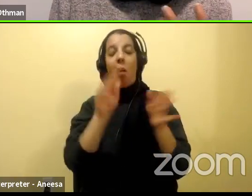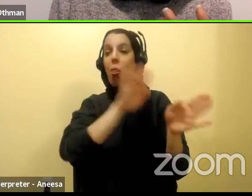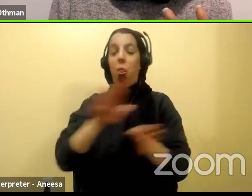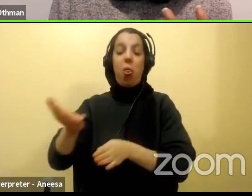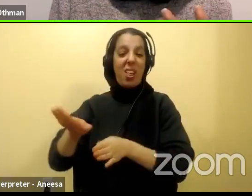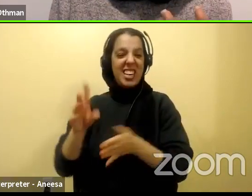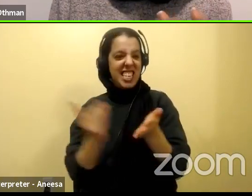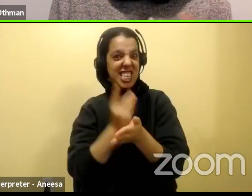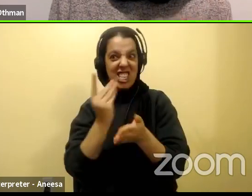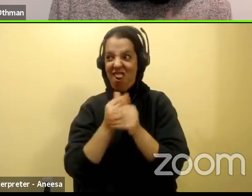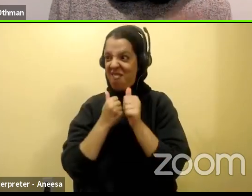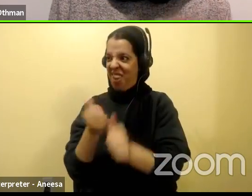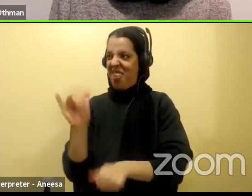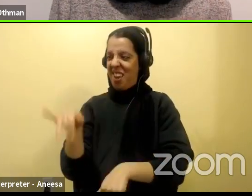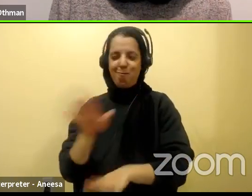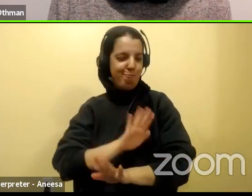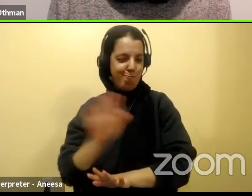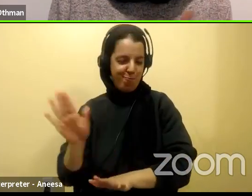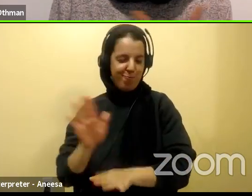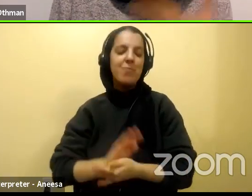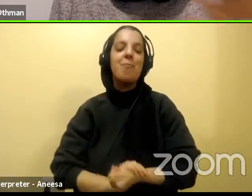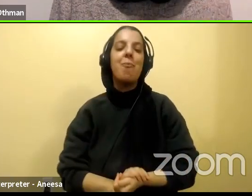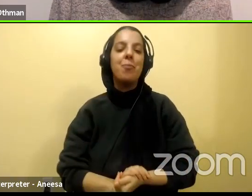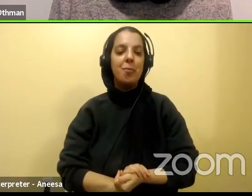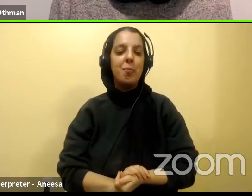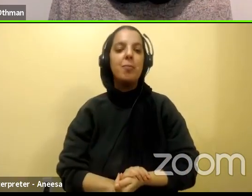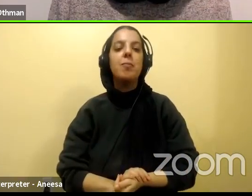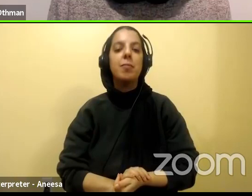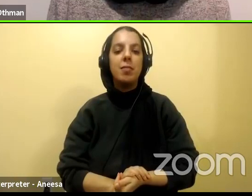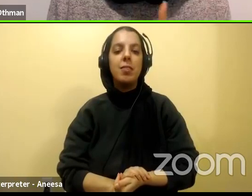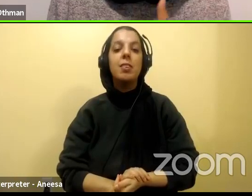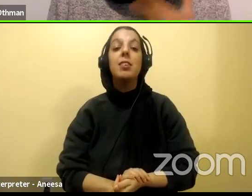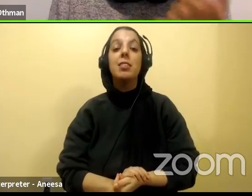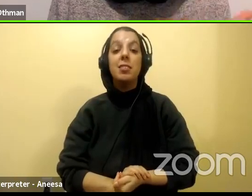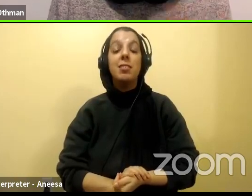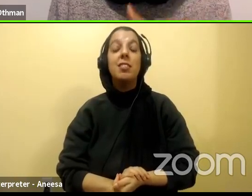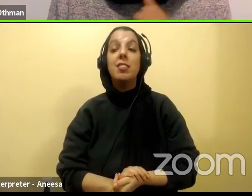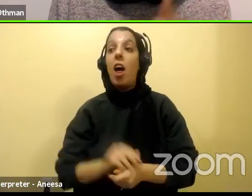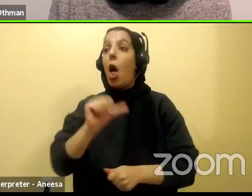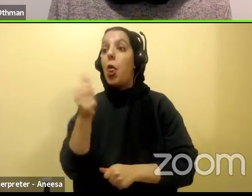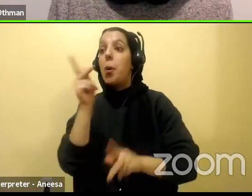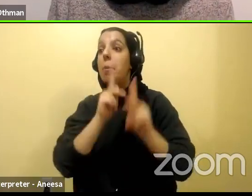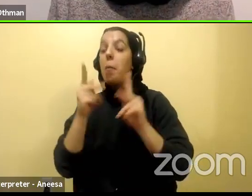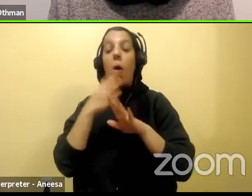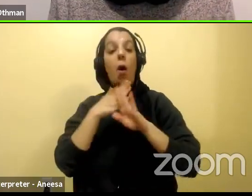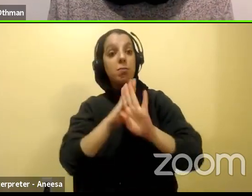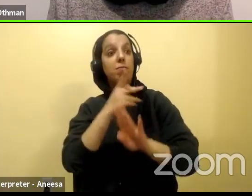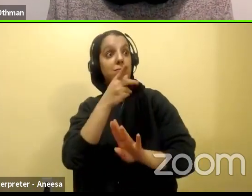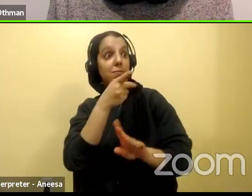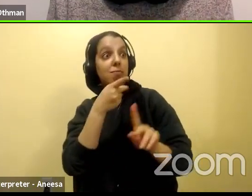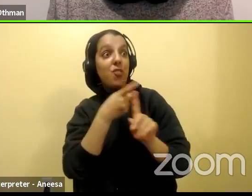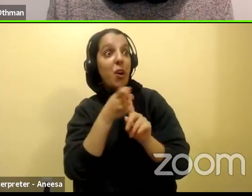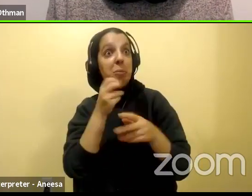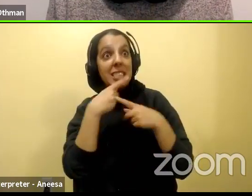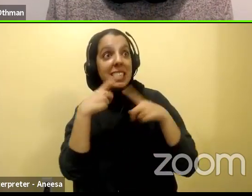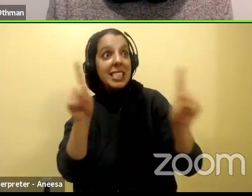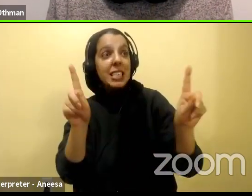never, you know, from success, from preventing you from succeeding. So you just need to push hard and try to succeed.